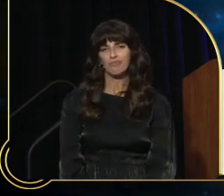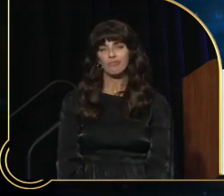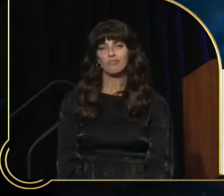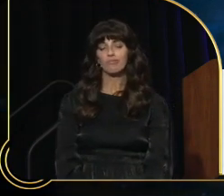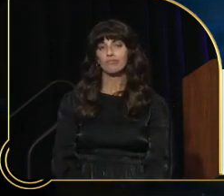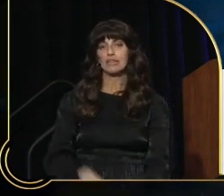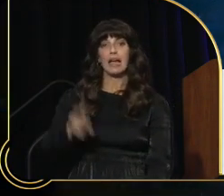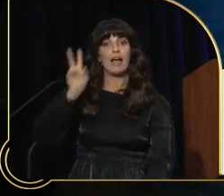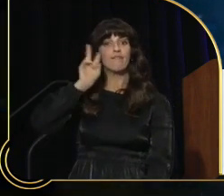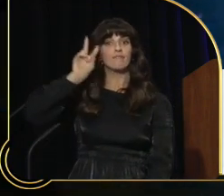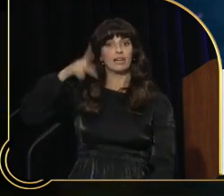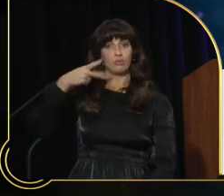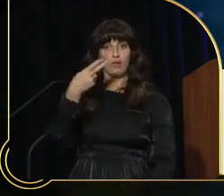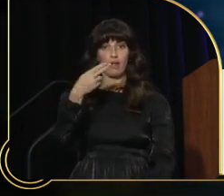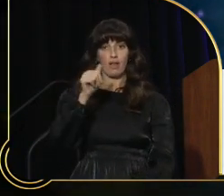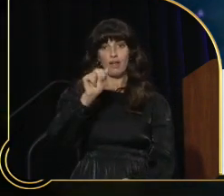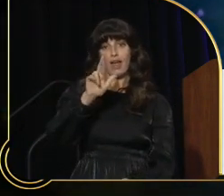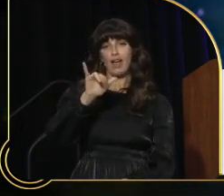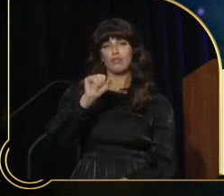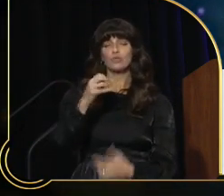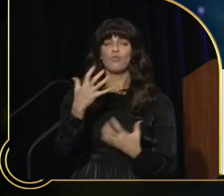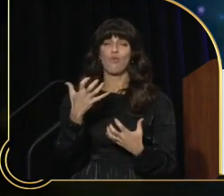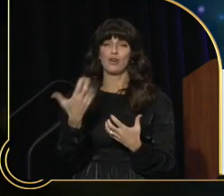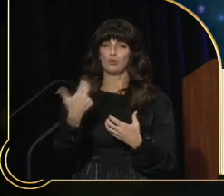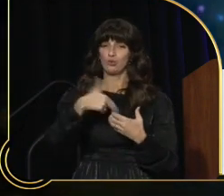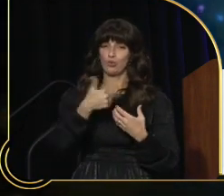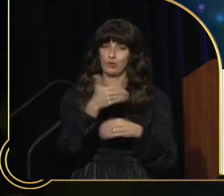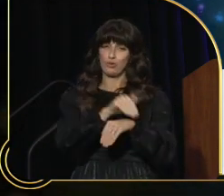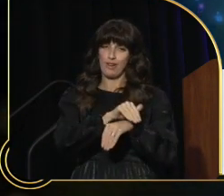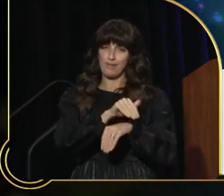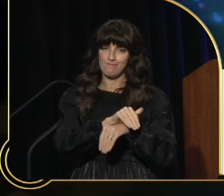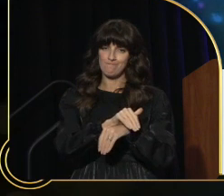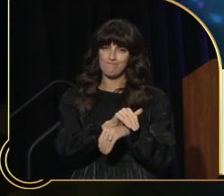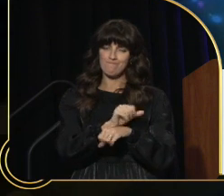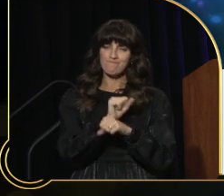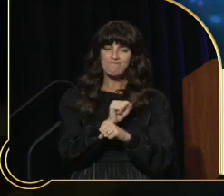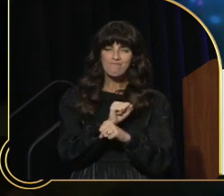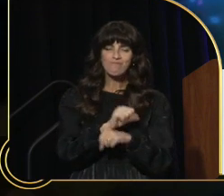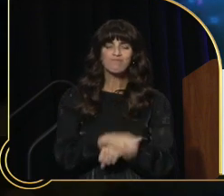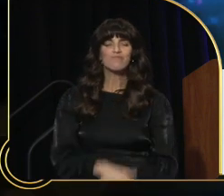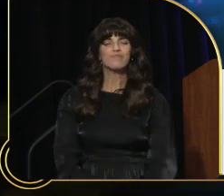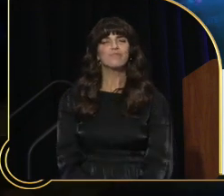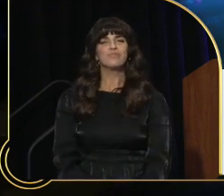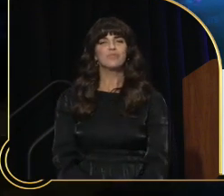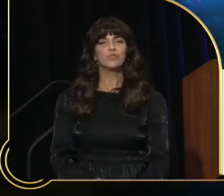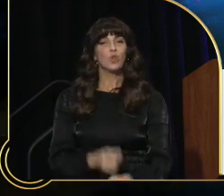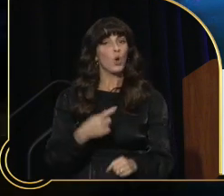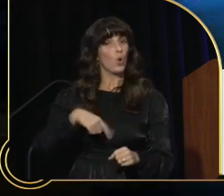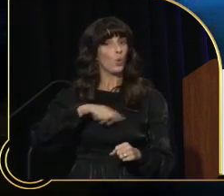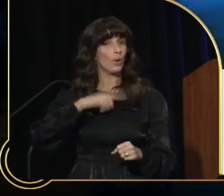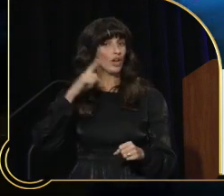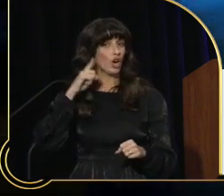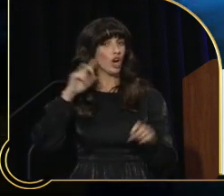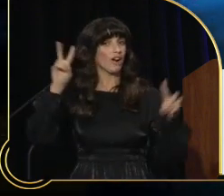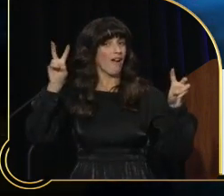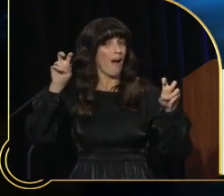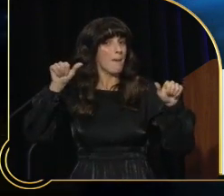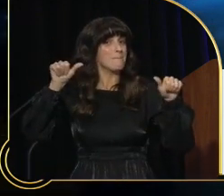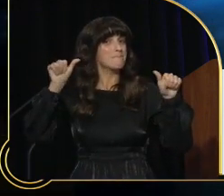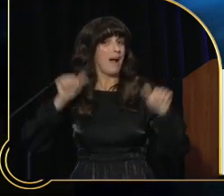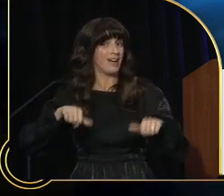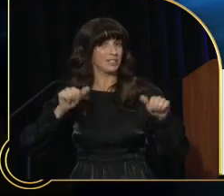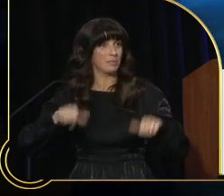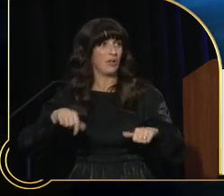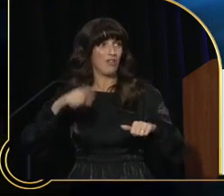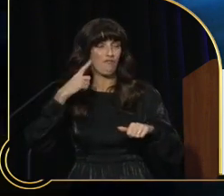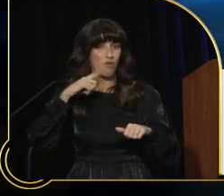Vice President Harris wanted to be with us tonight. We were in the It's Possible category for